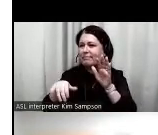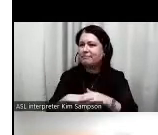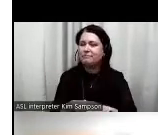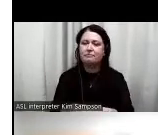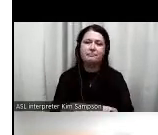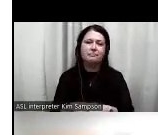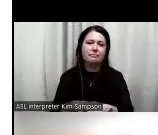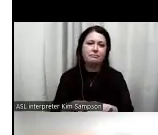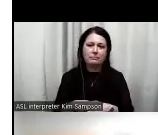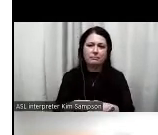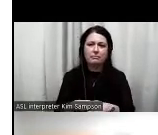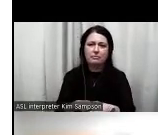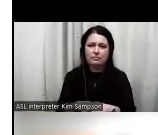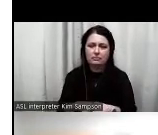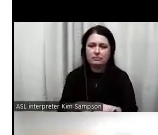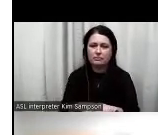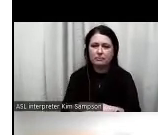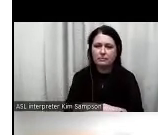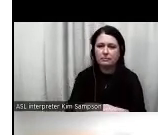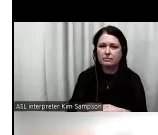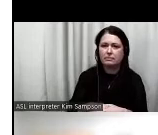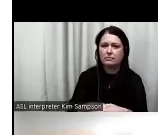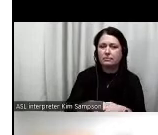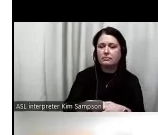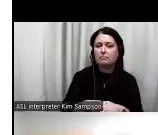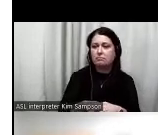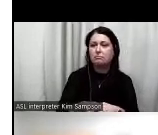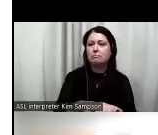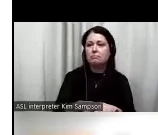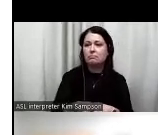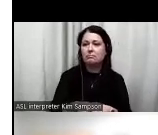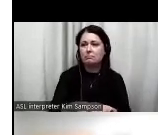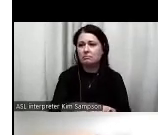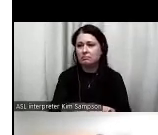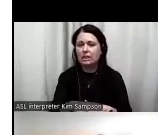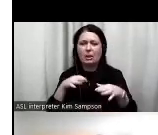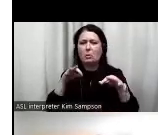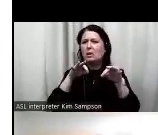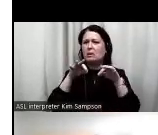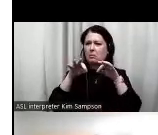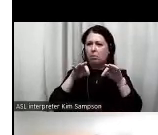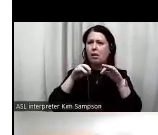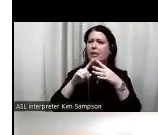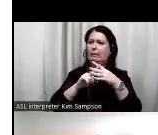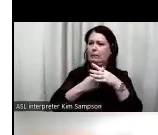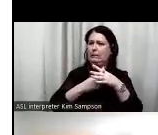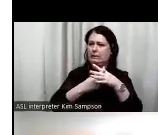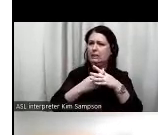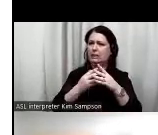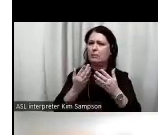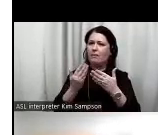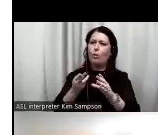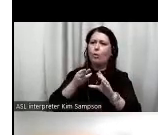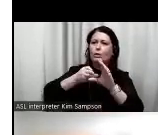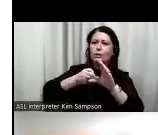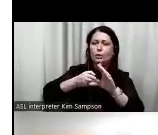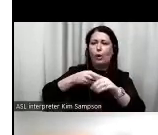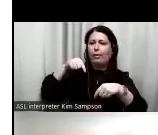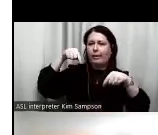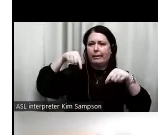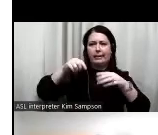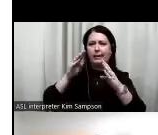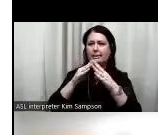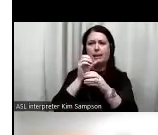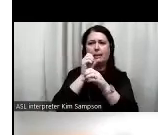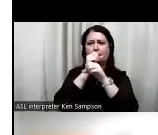and you would, it would be explained that nothing is to be shared outside the